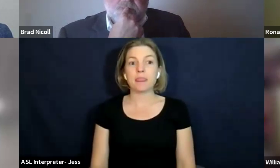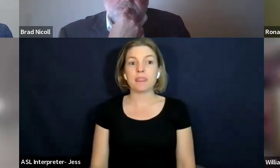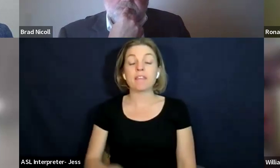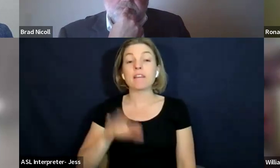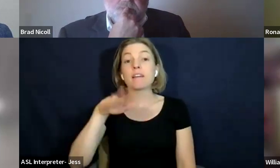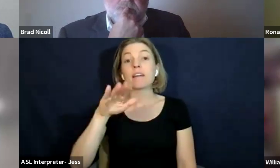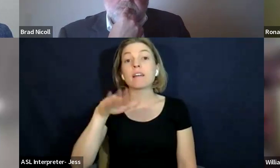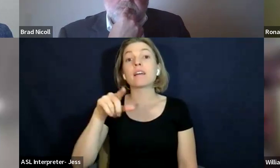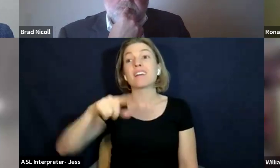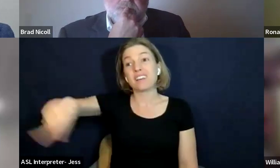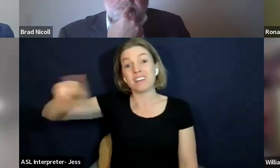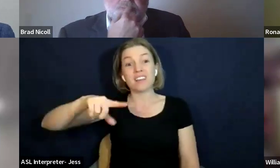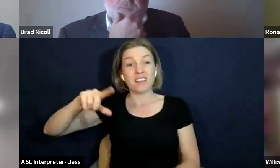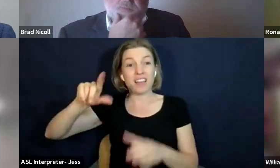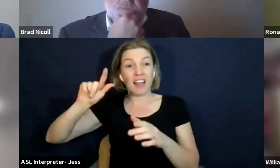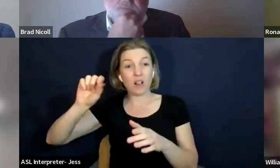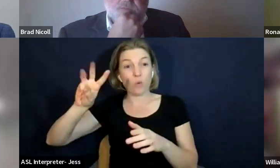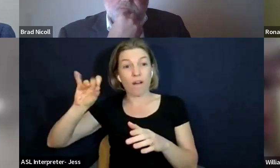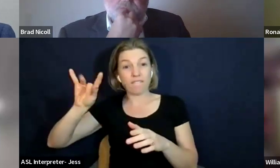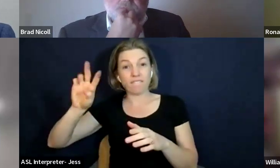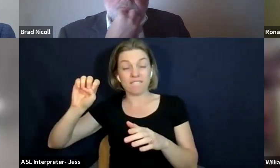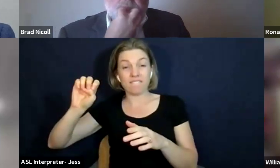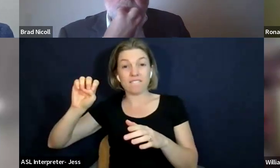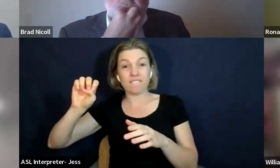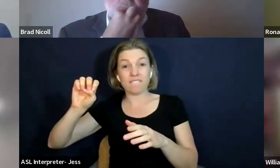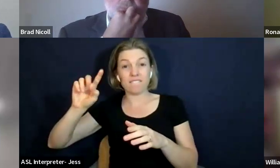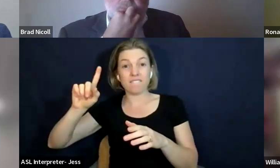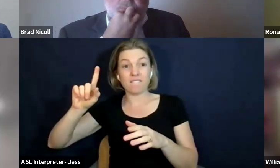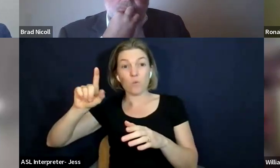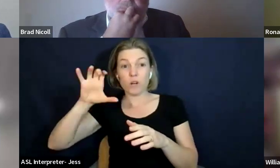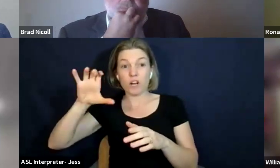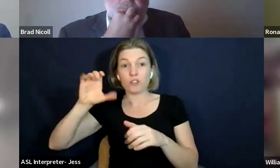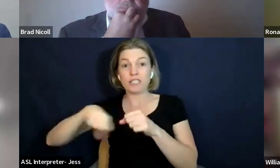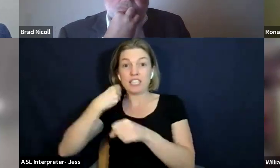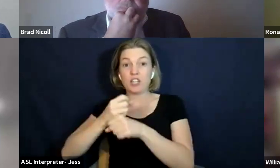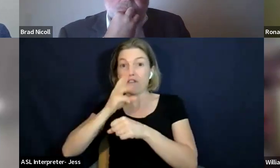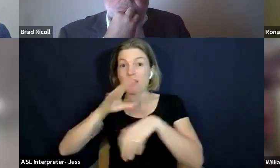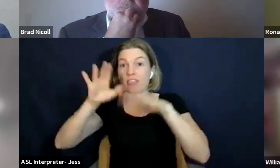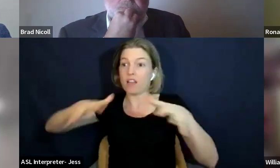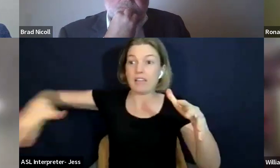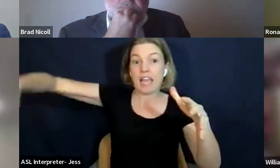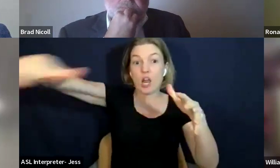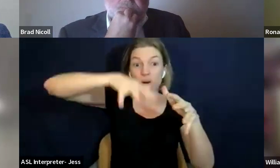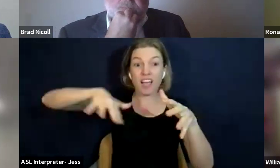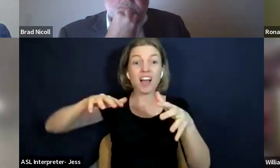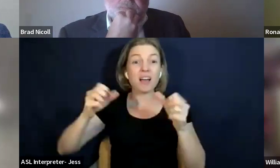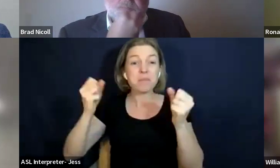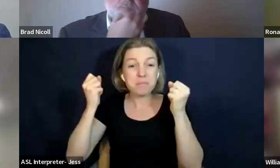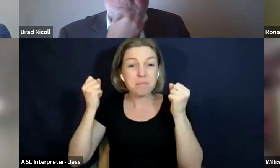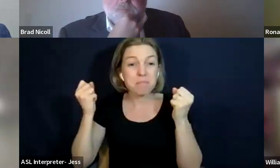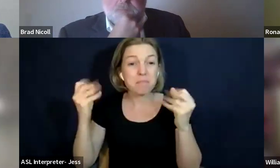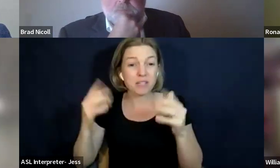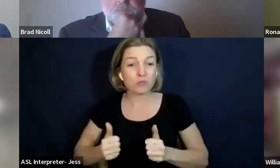live in the Alewife's 100-year floodplain, and it should be noted that